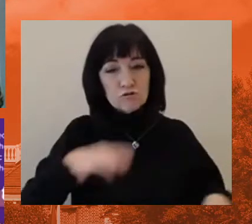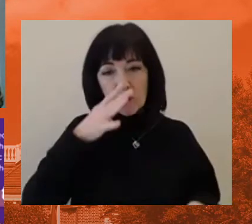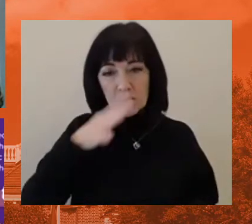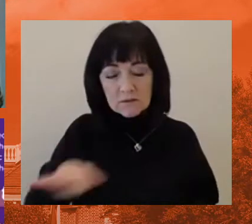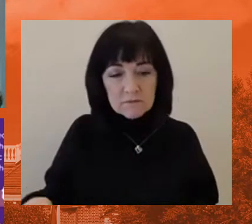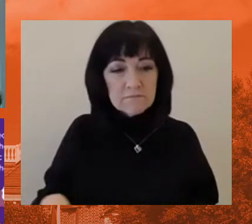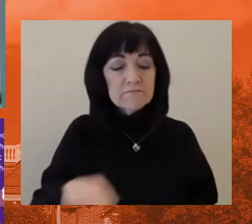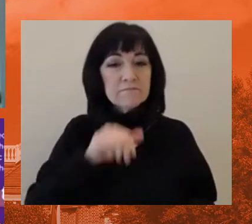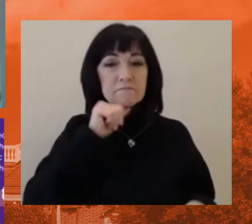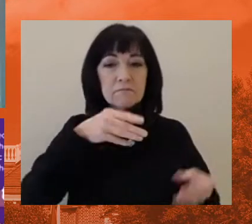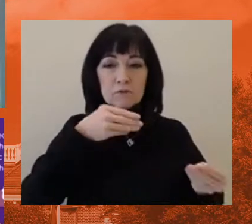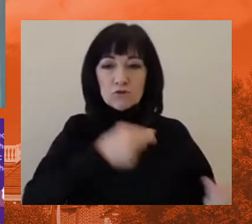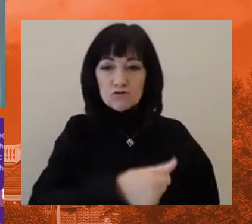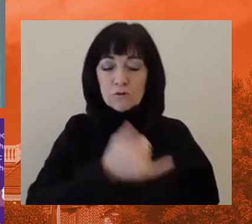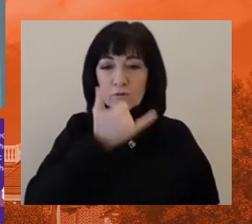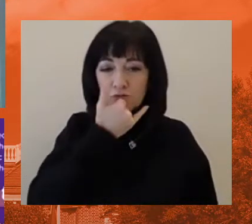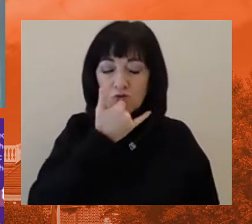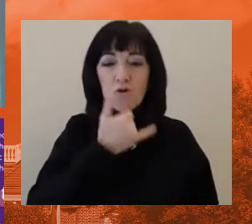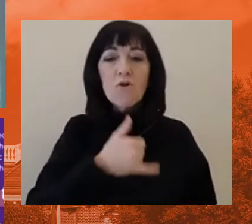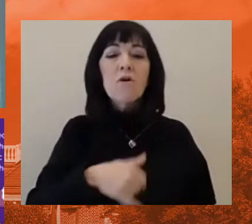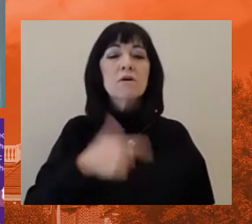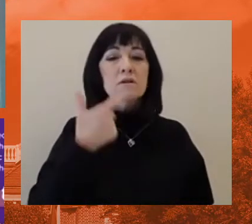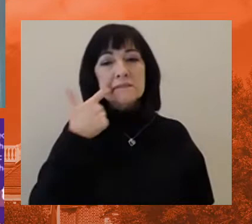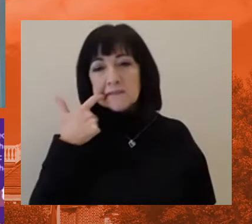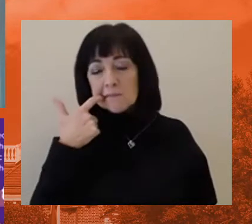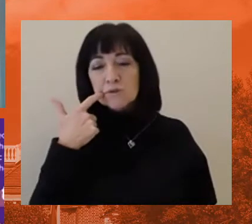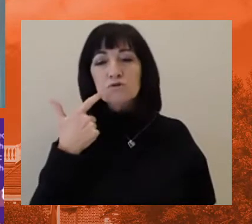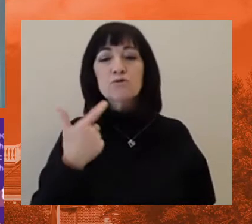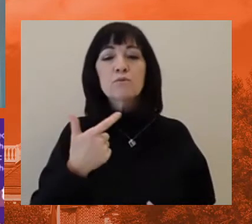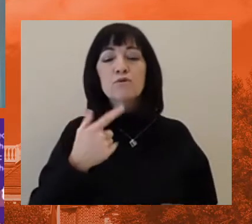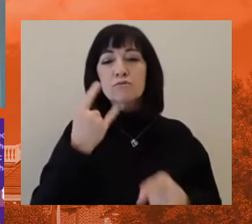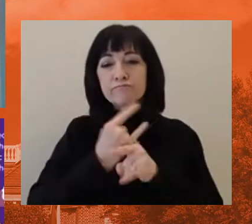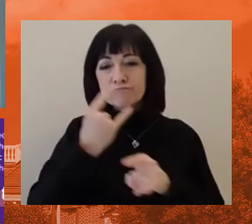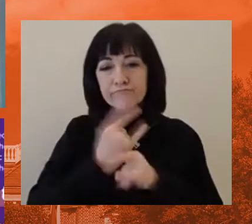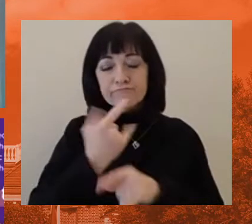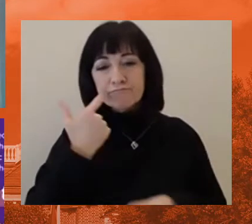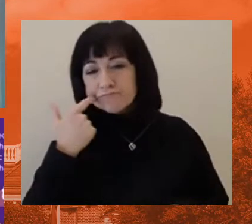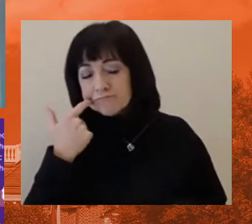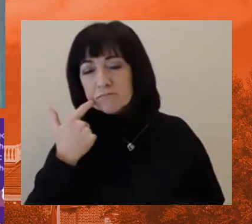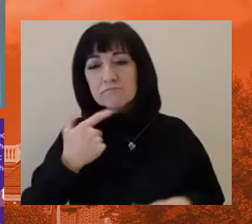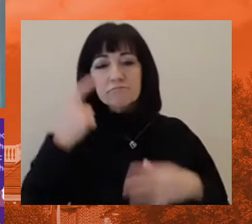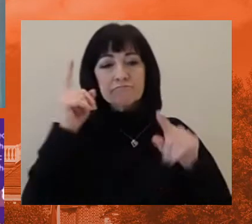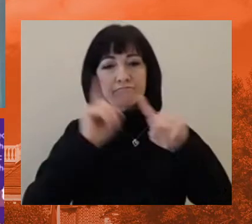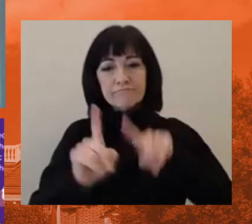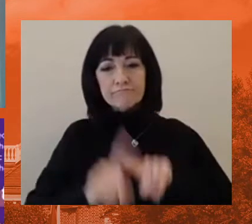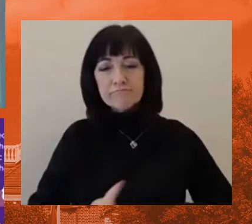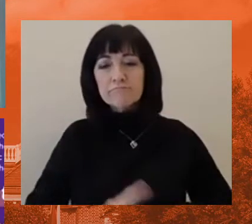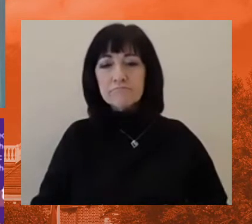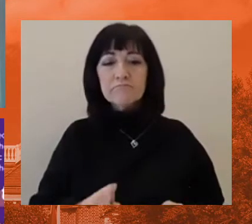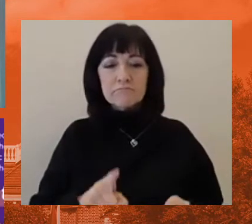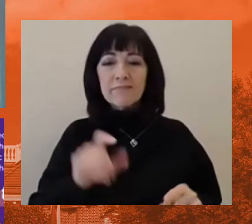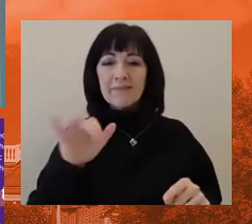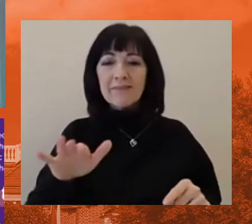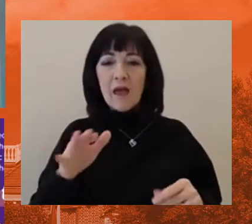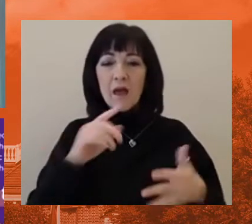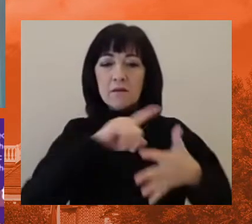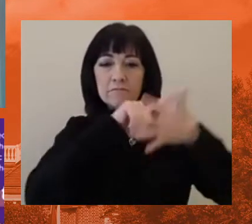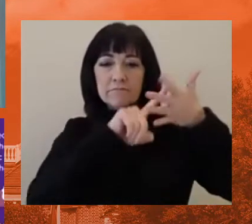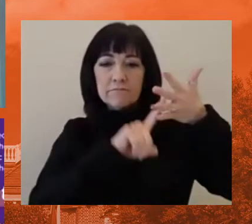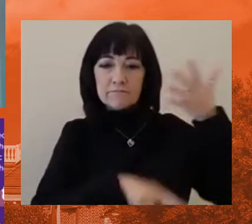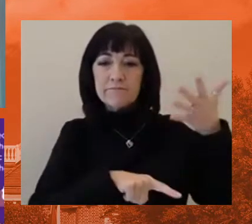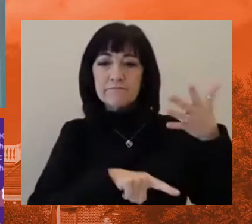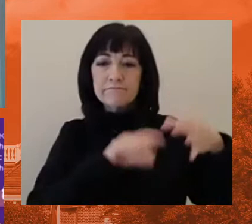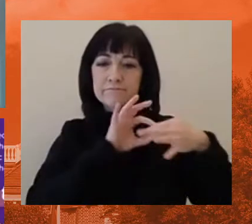abuse, and substance abuse that all contribute to this public health crisis. But it demonstrates that with effort, we can change